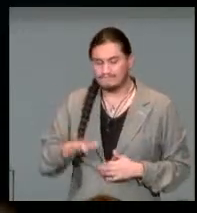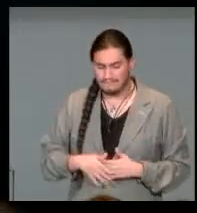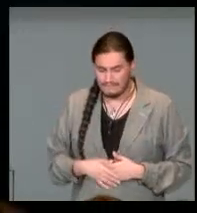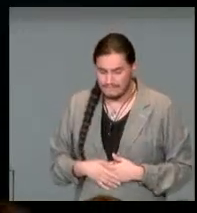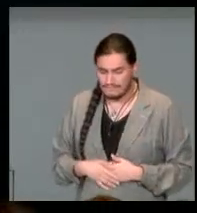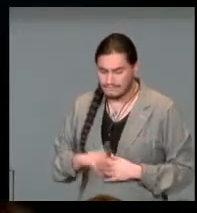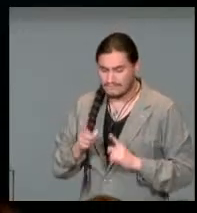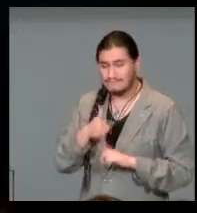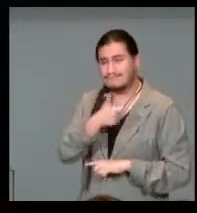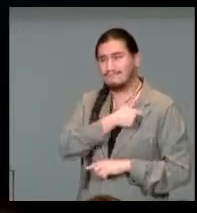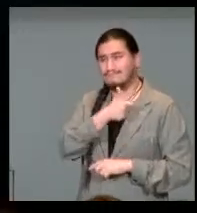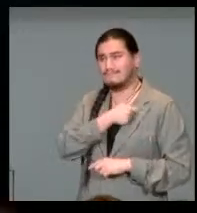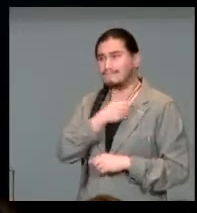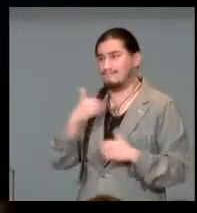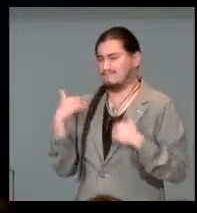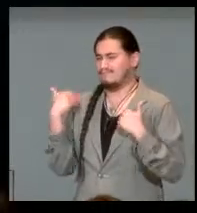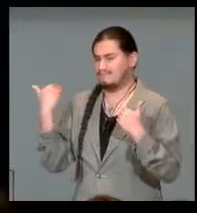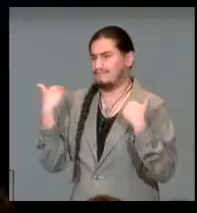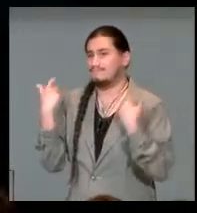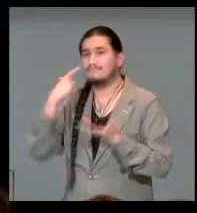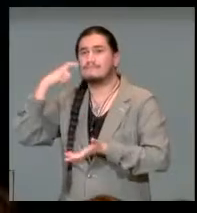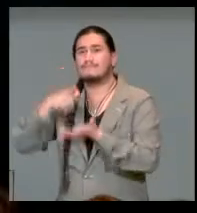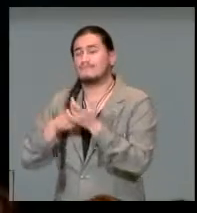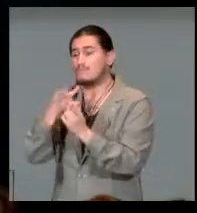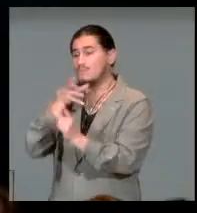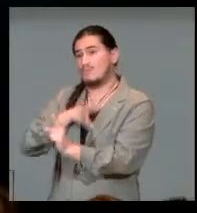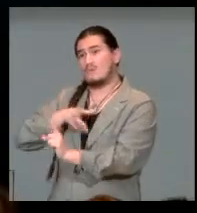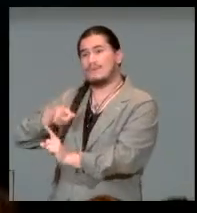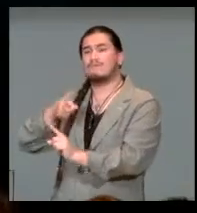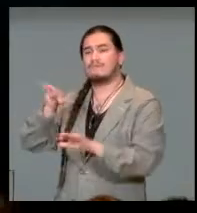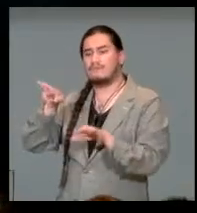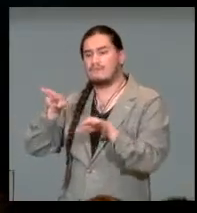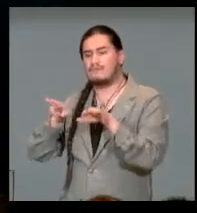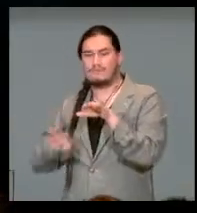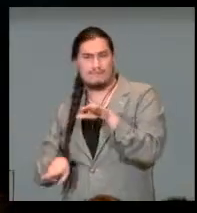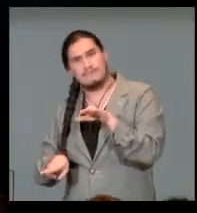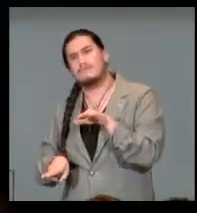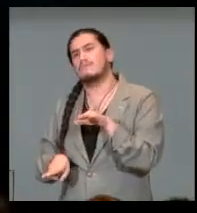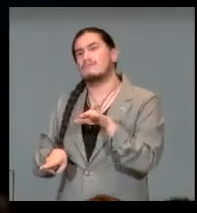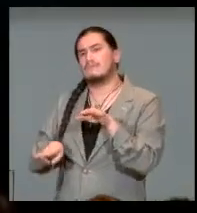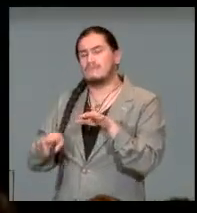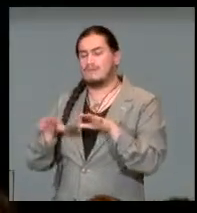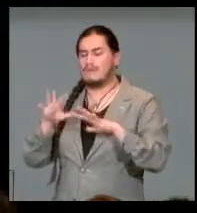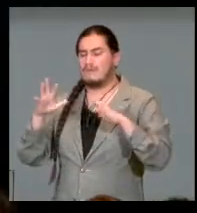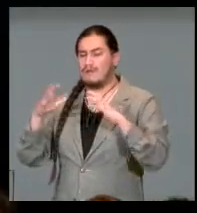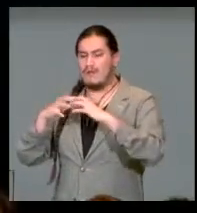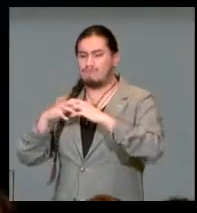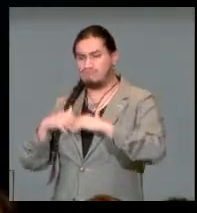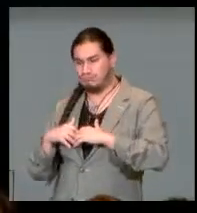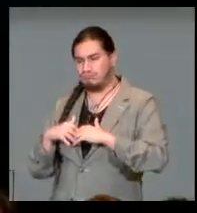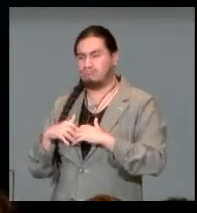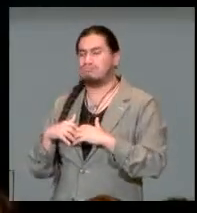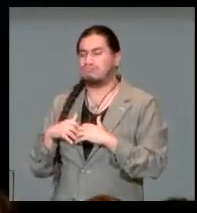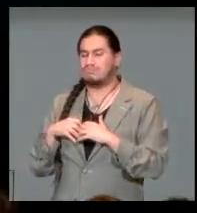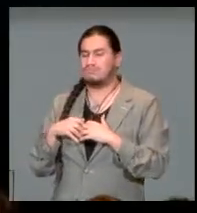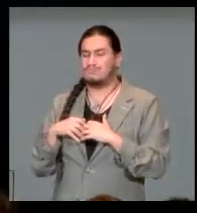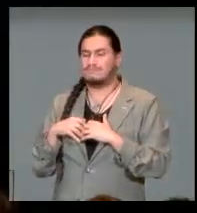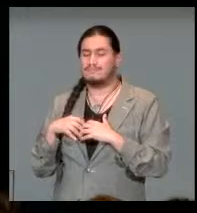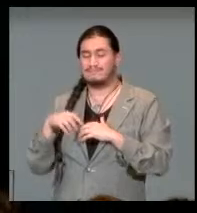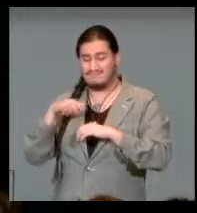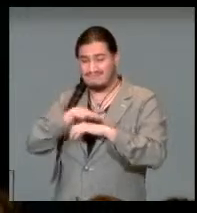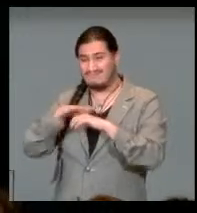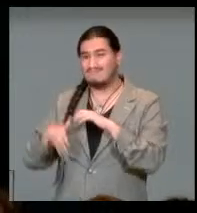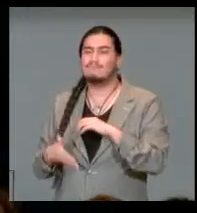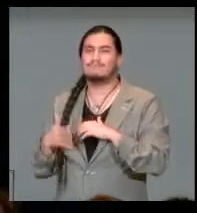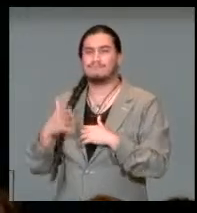younger, I realized that there was a woman dug beneath the rubble, this male body. She